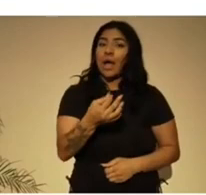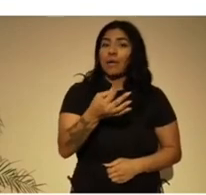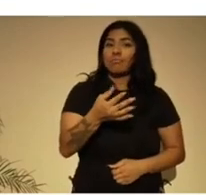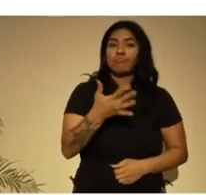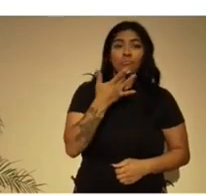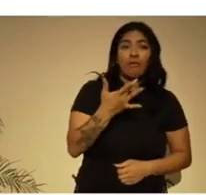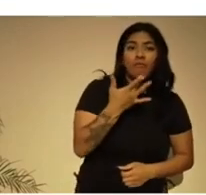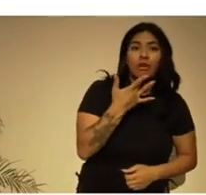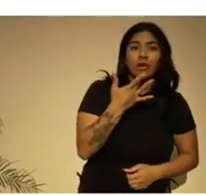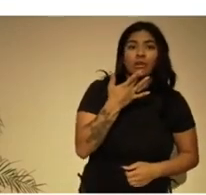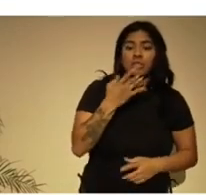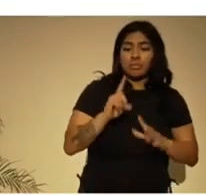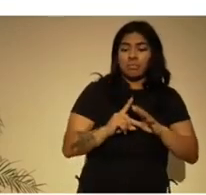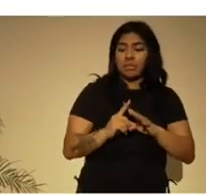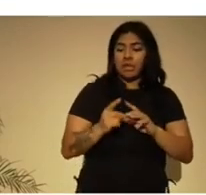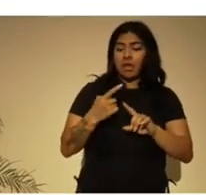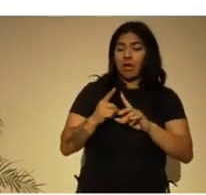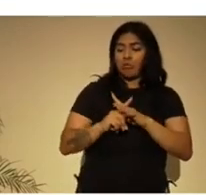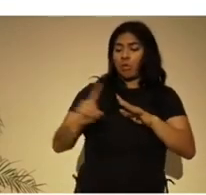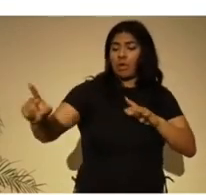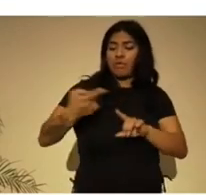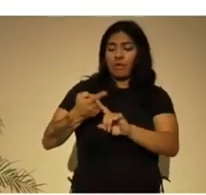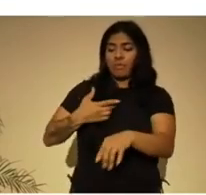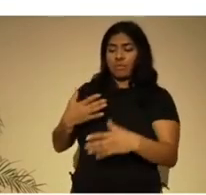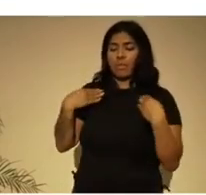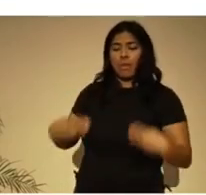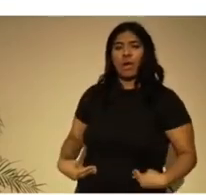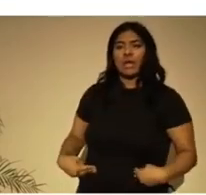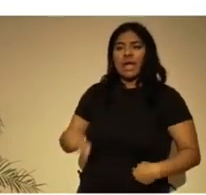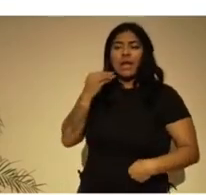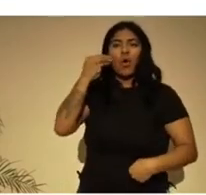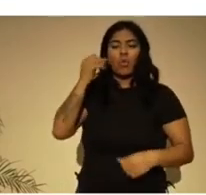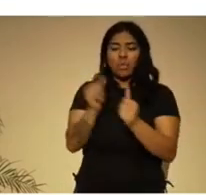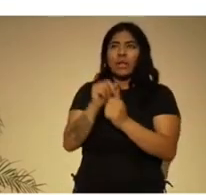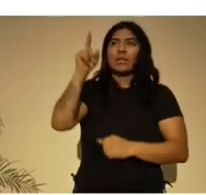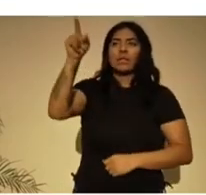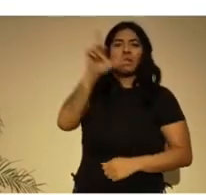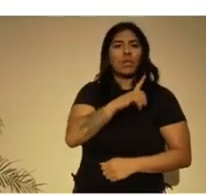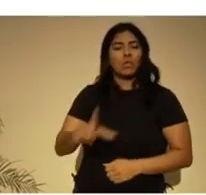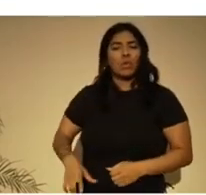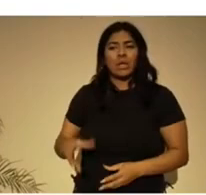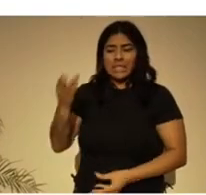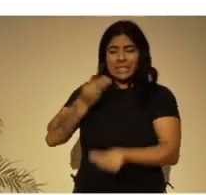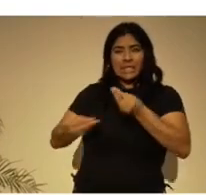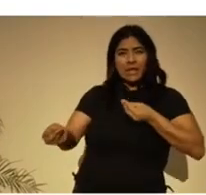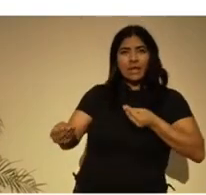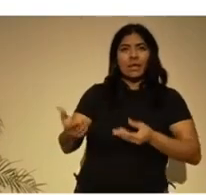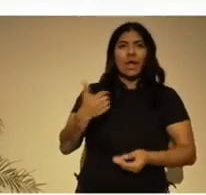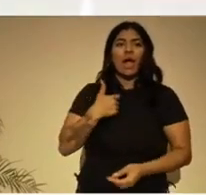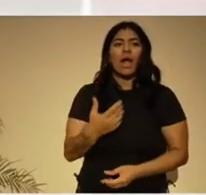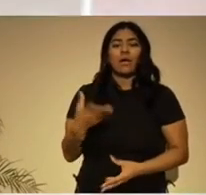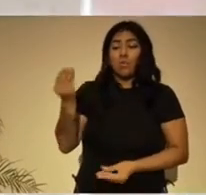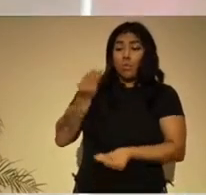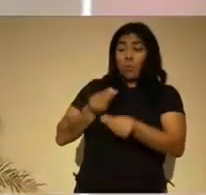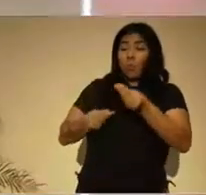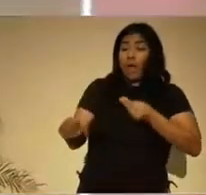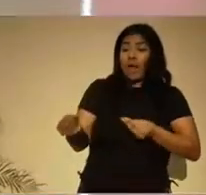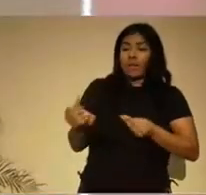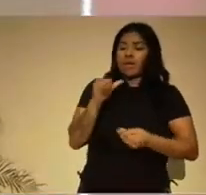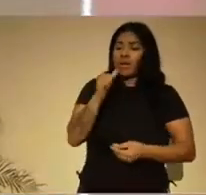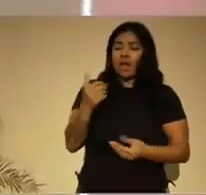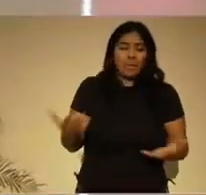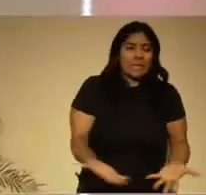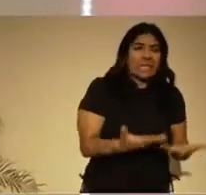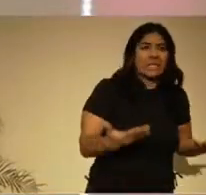away from the body and at home with the Lord. In other terms, he's saying, like, I'd rather not